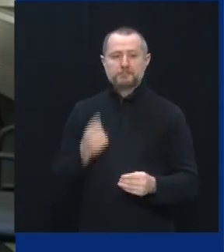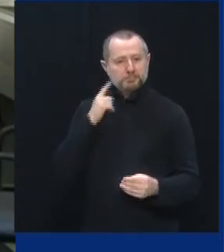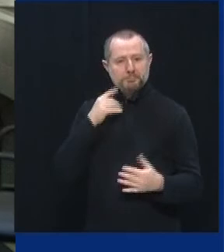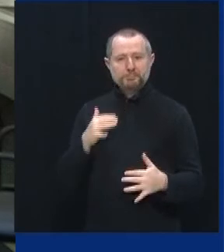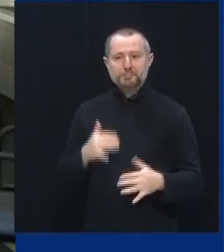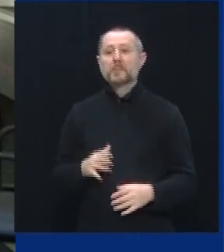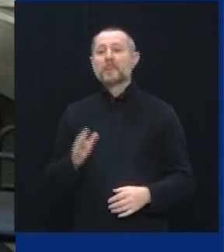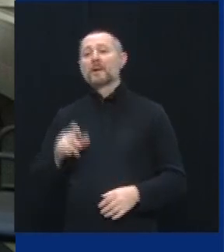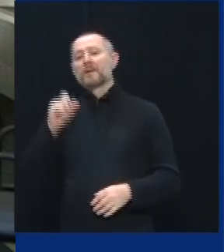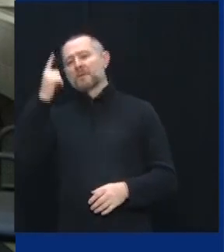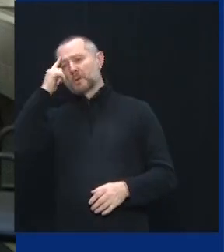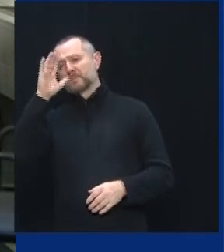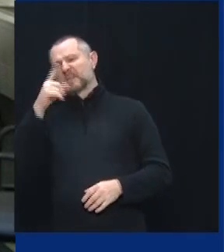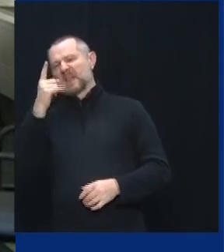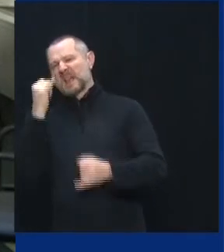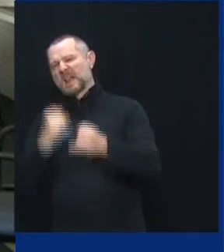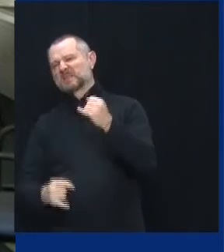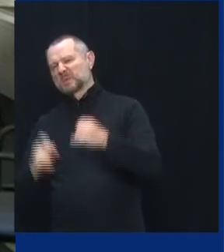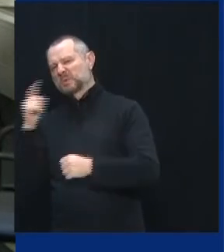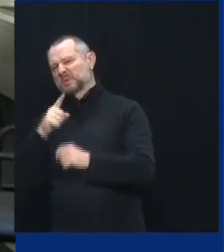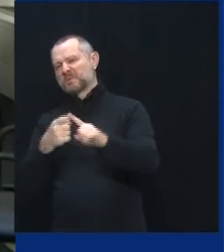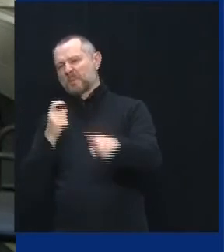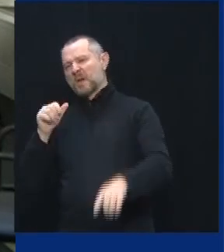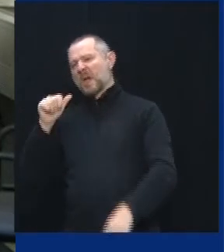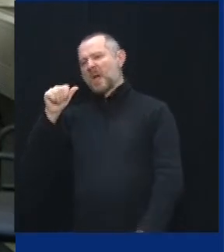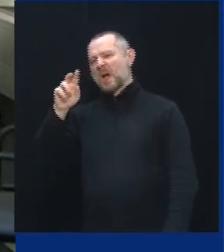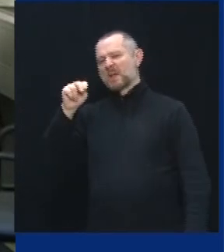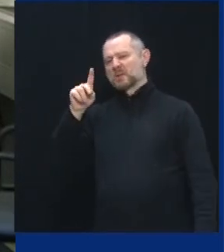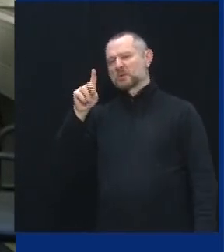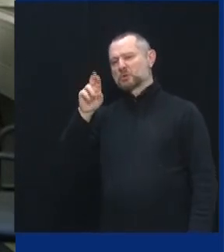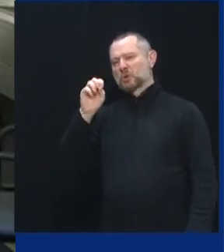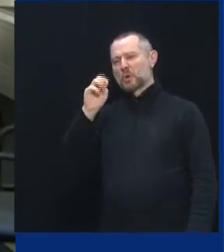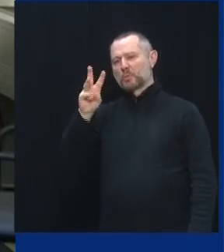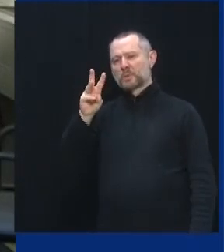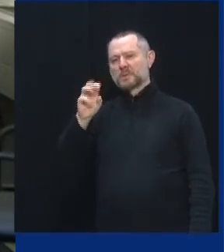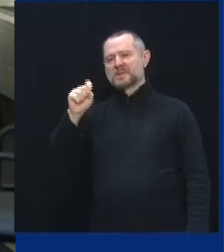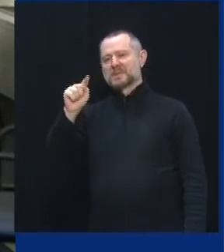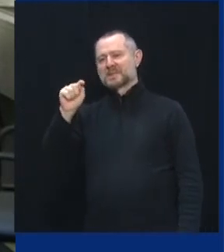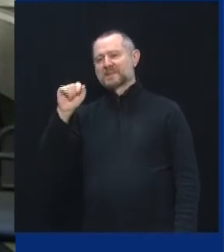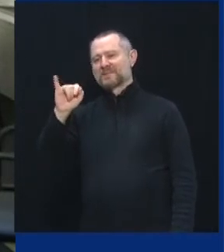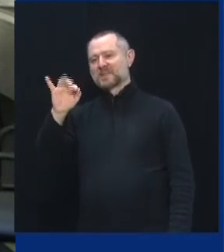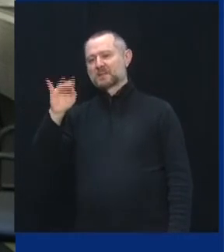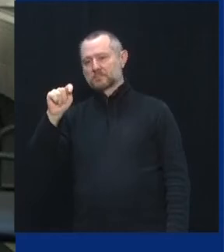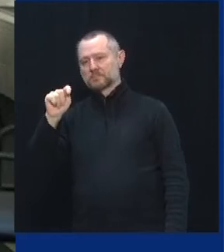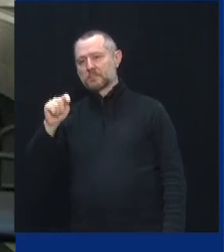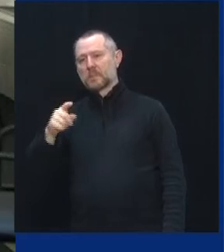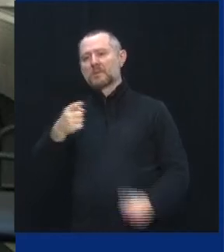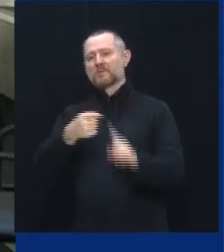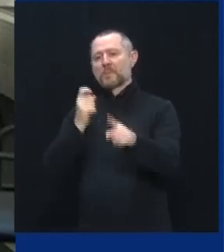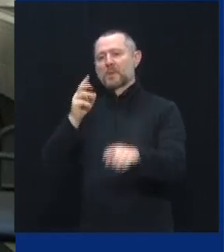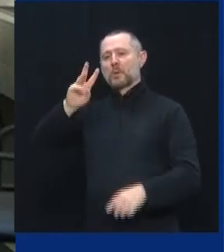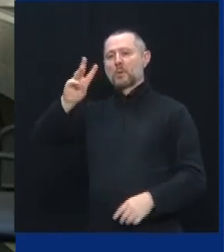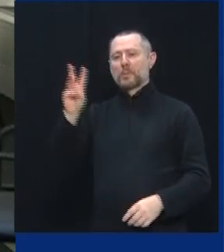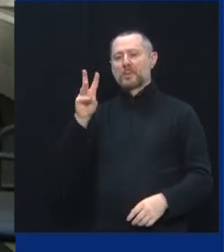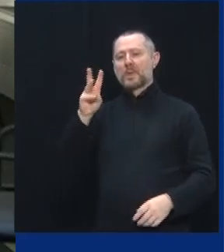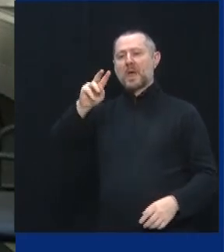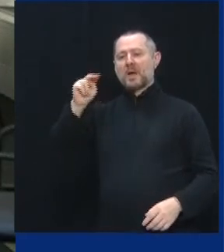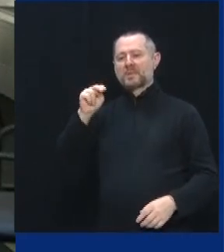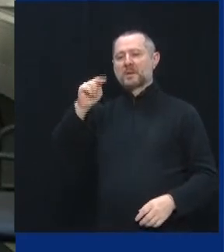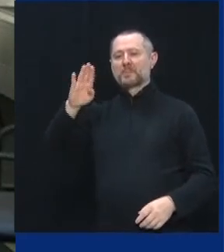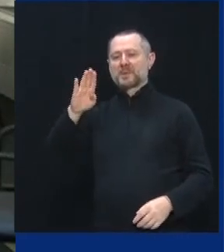Governor, your last question comes from Andrew Siff from WNBC. Andrew, your line is now open. Please unmute your